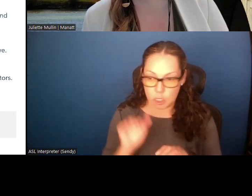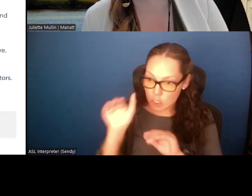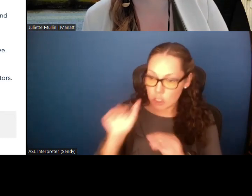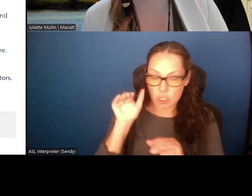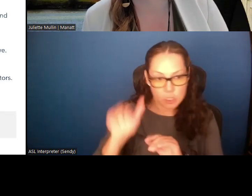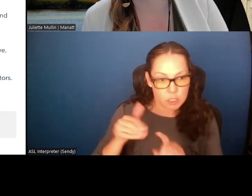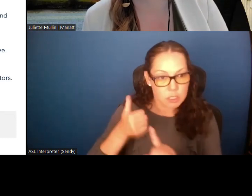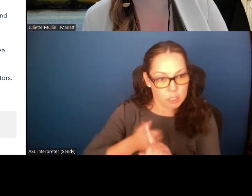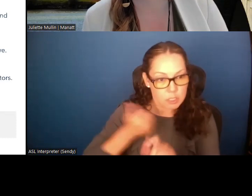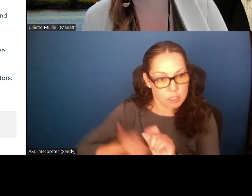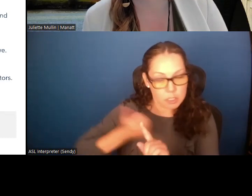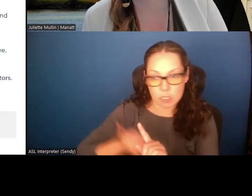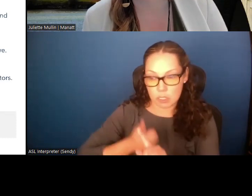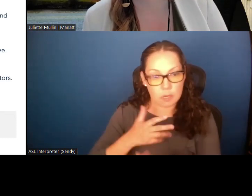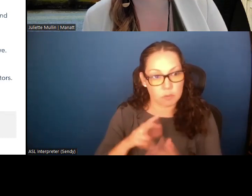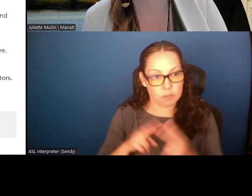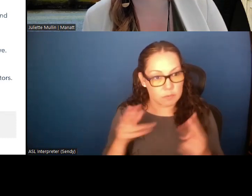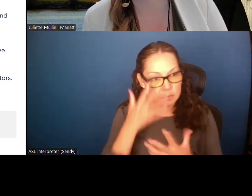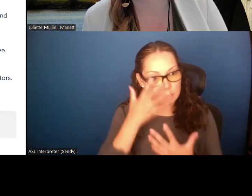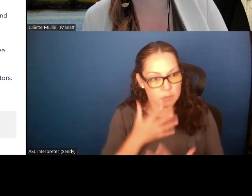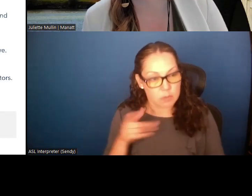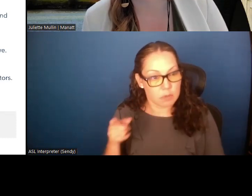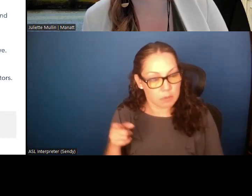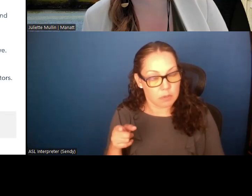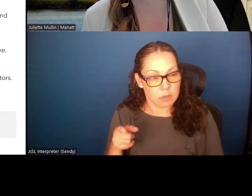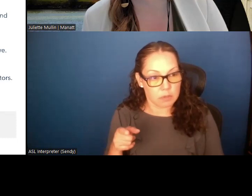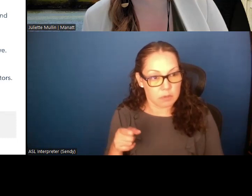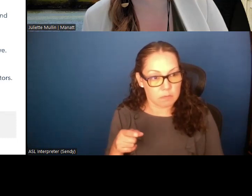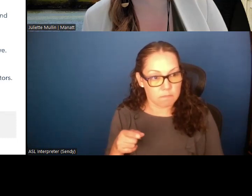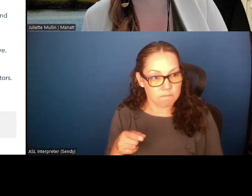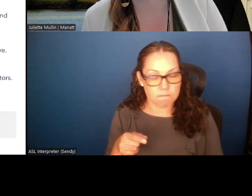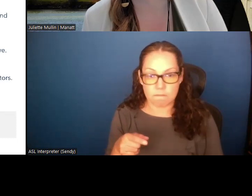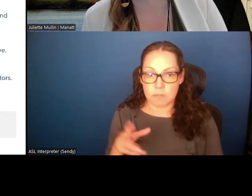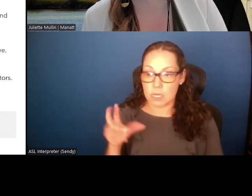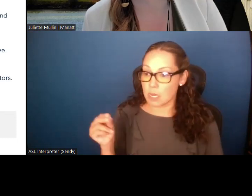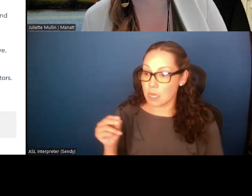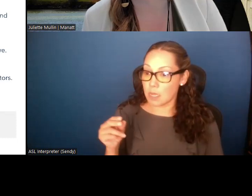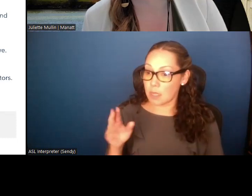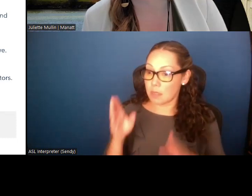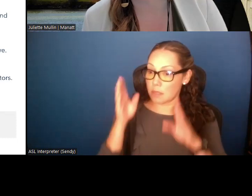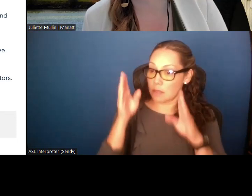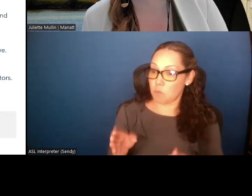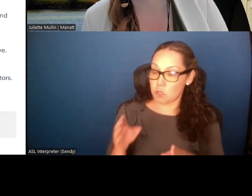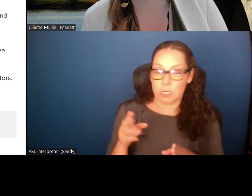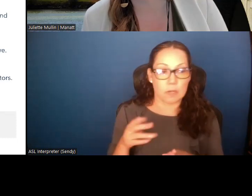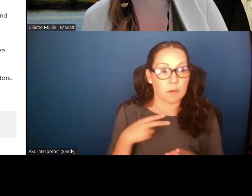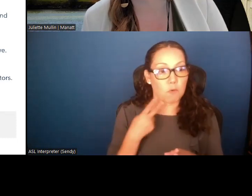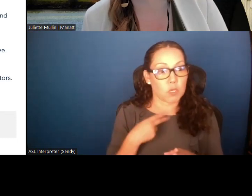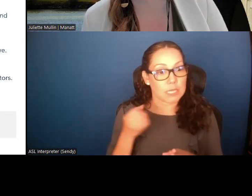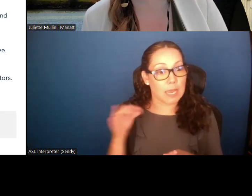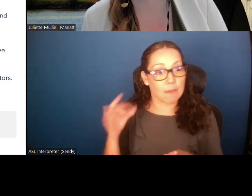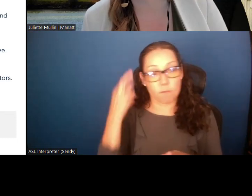given permission by the person who was the voice of reason to